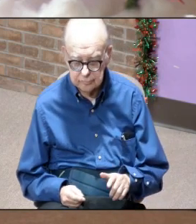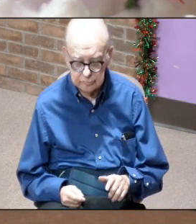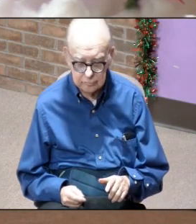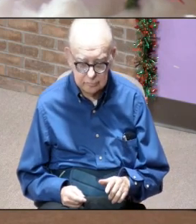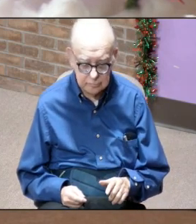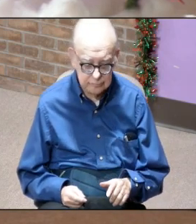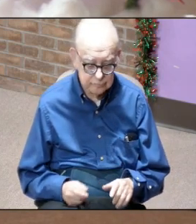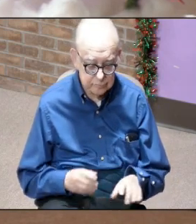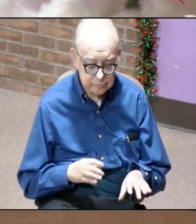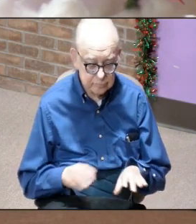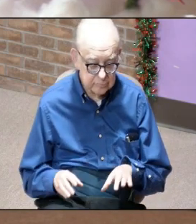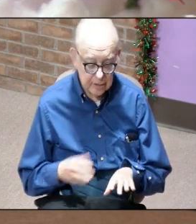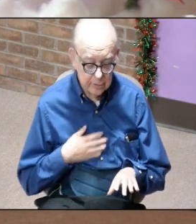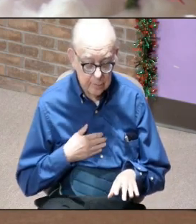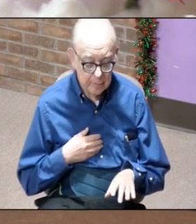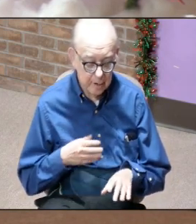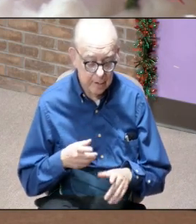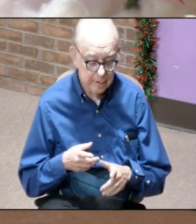do my speed limit.